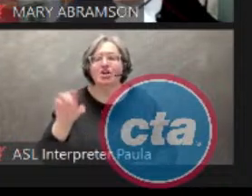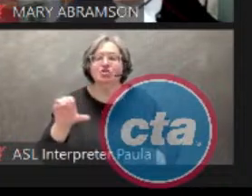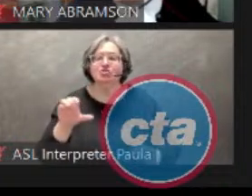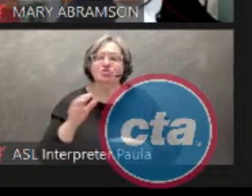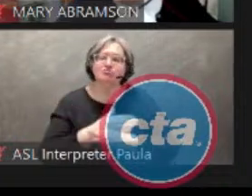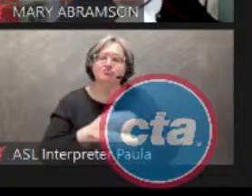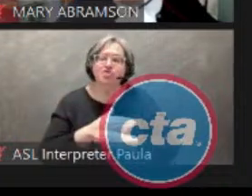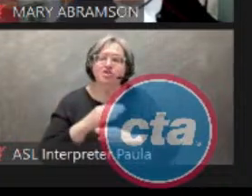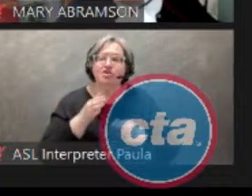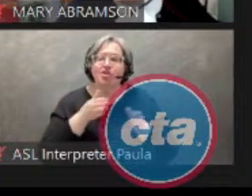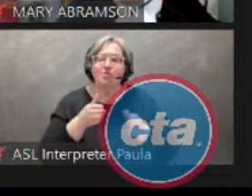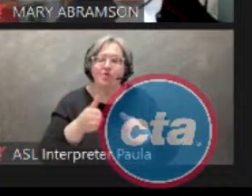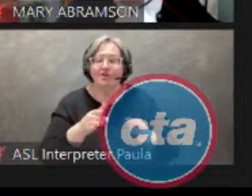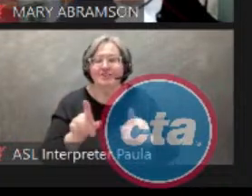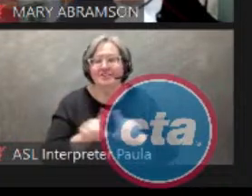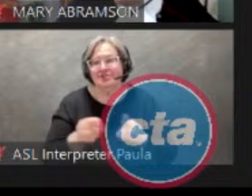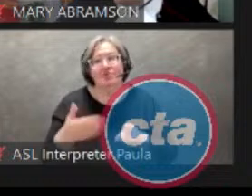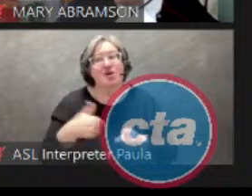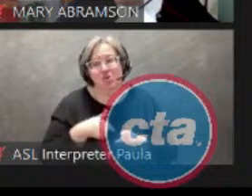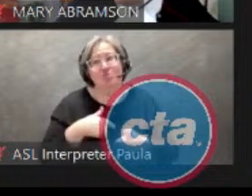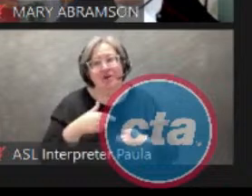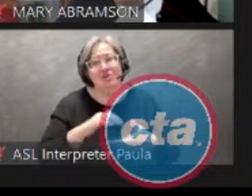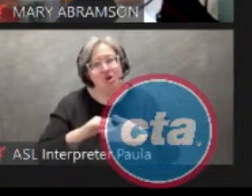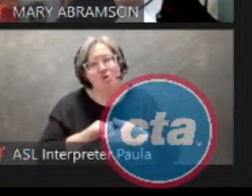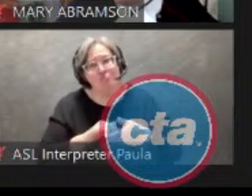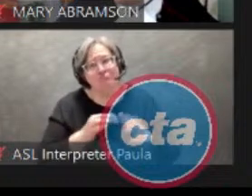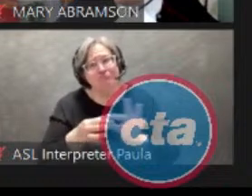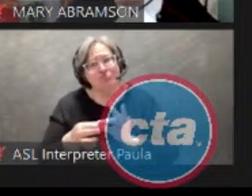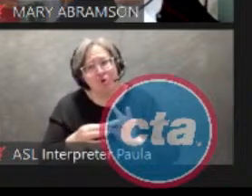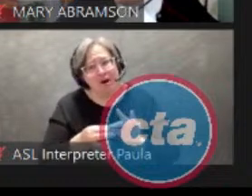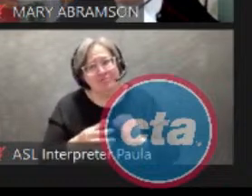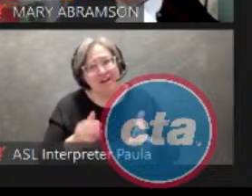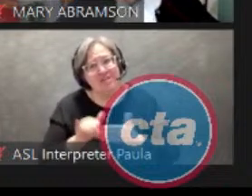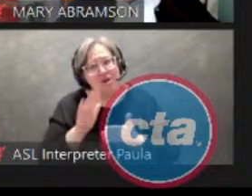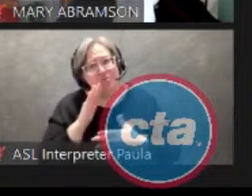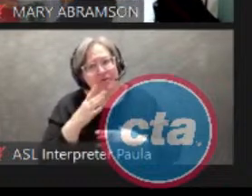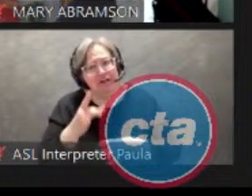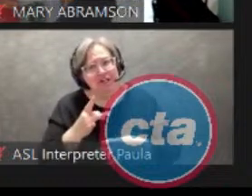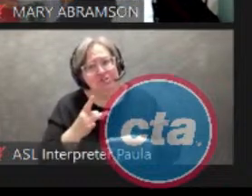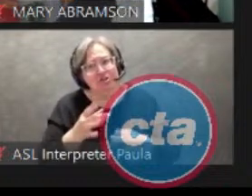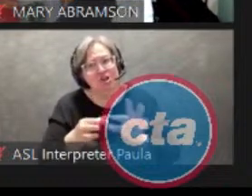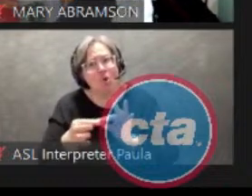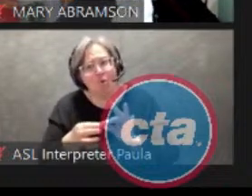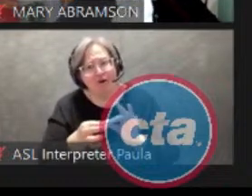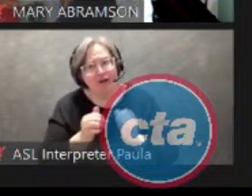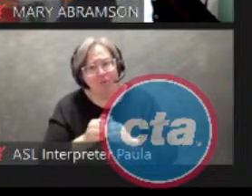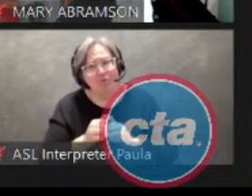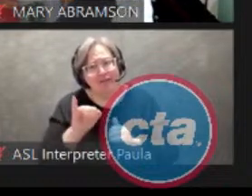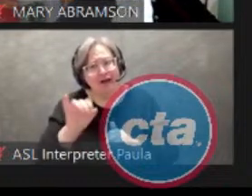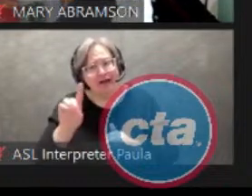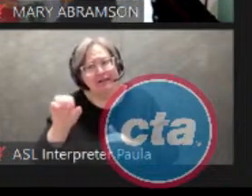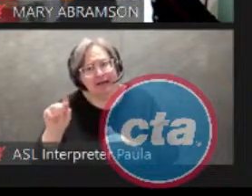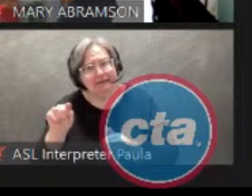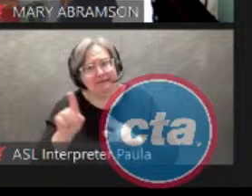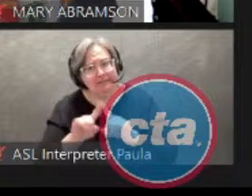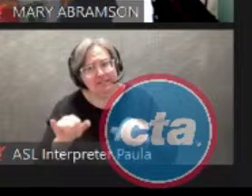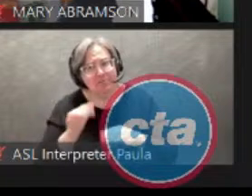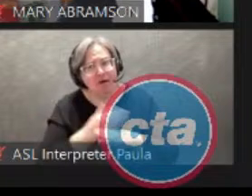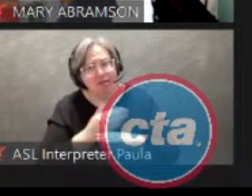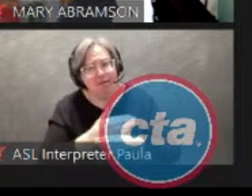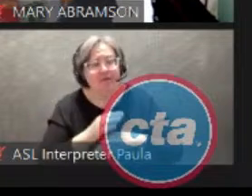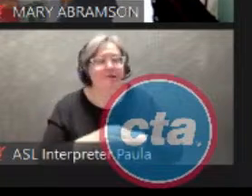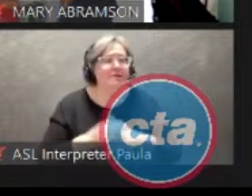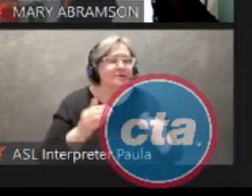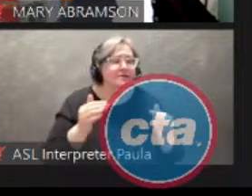area. So we have to play nice in the sandbox there. So that could be an interesting coordination piece. And then last will be State and Lake